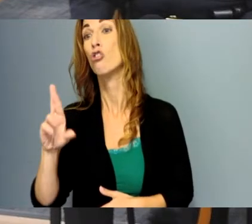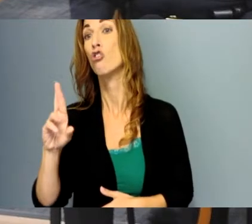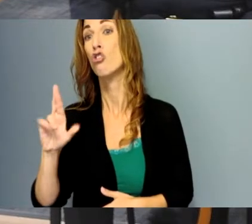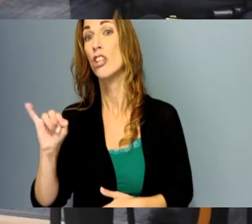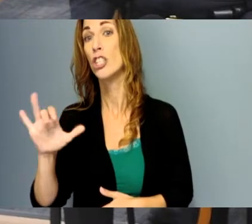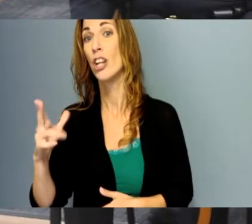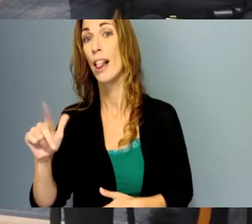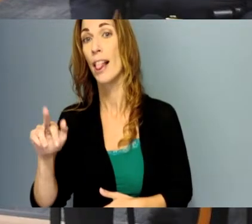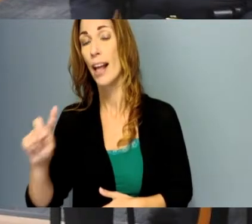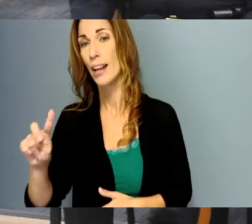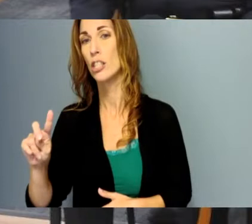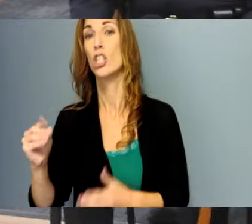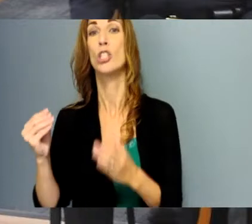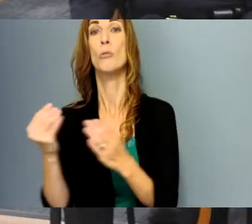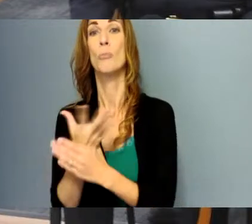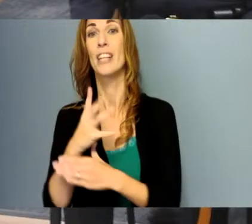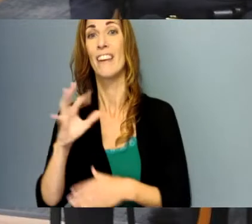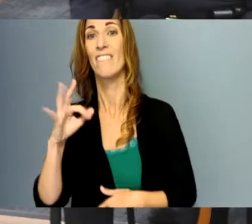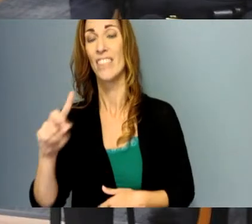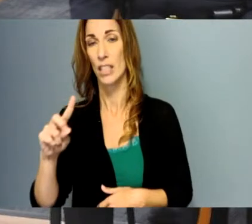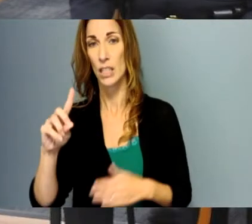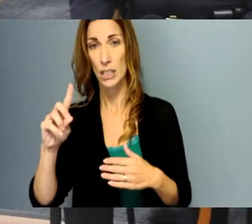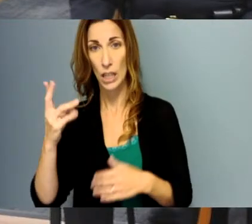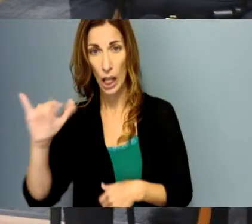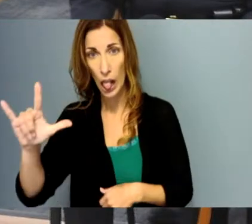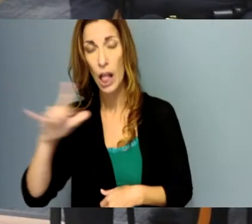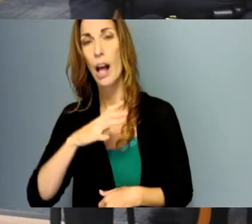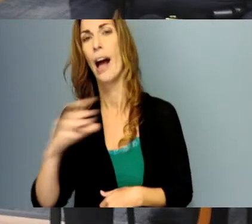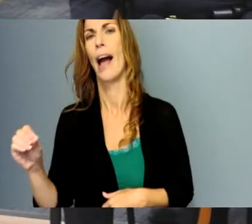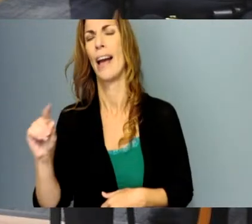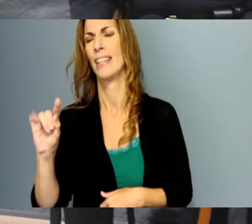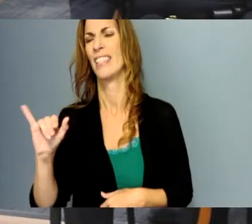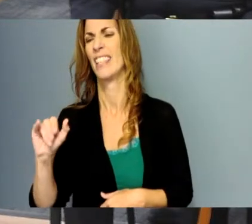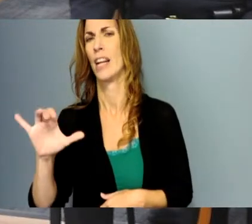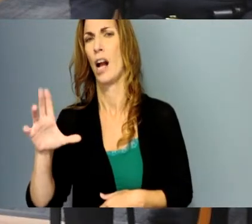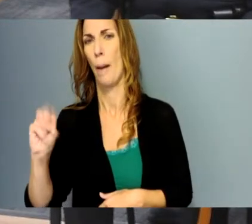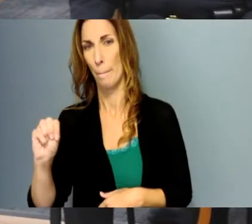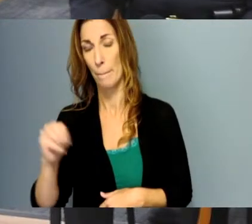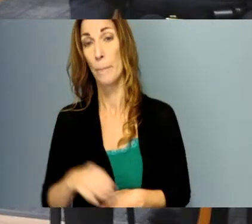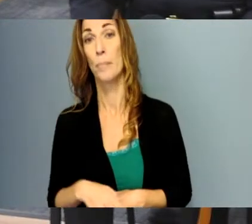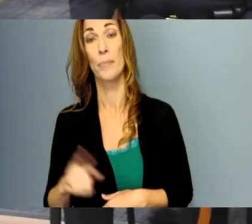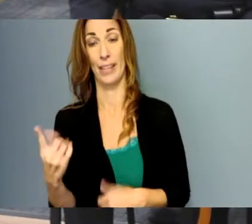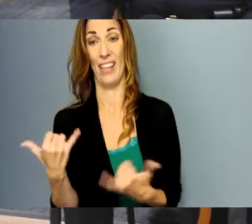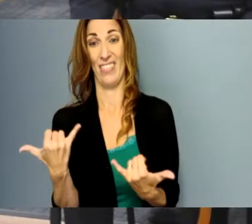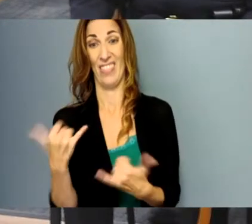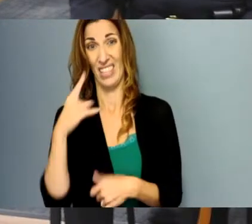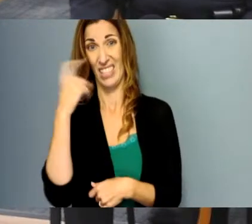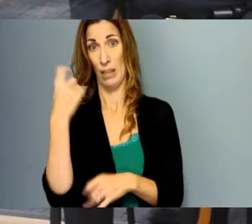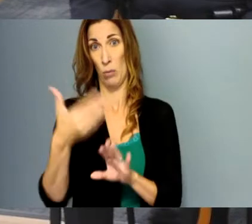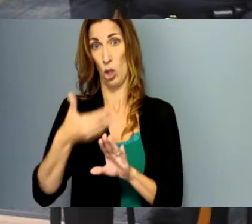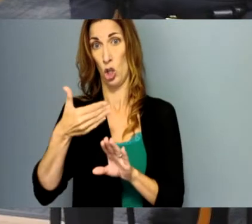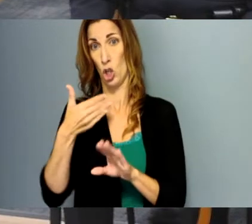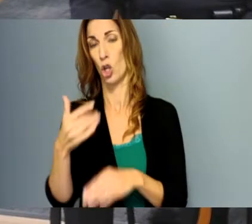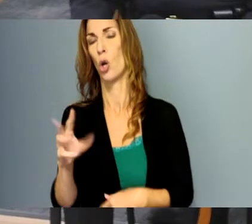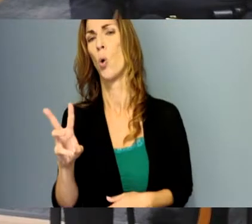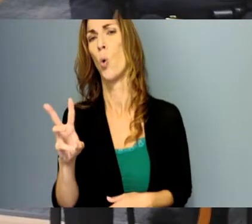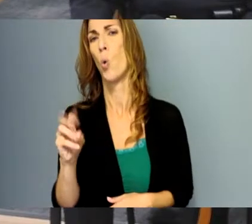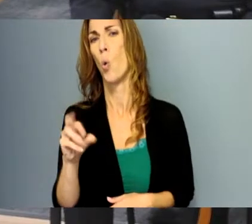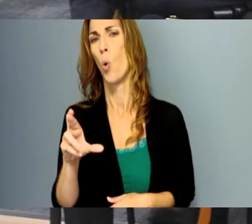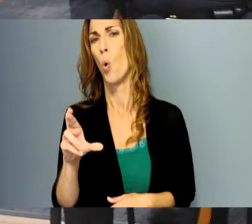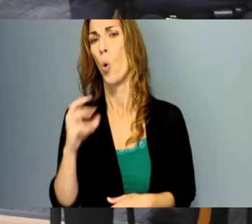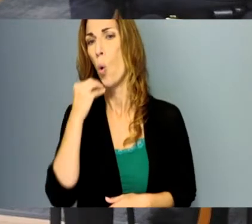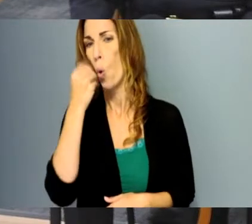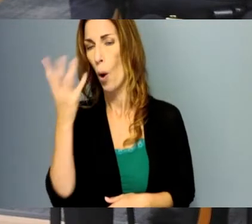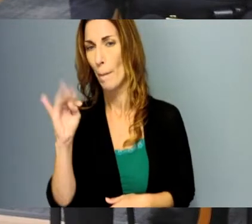Township, Springfield Hilltown, and Tinicum. And earlier this summer, Warrington, Warwick, and